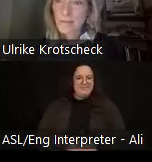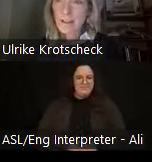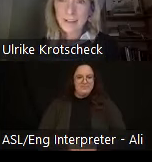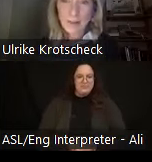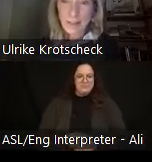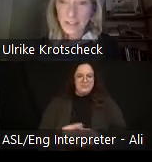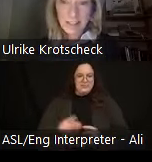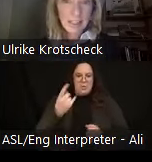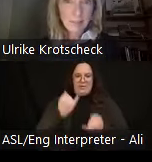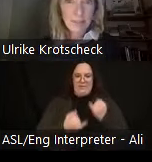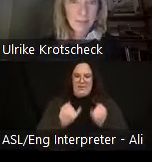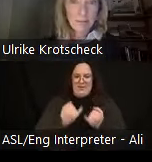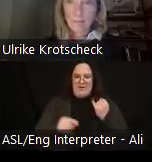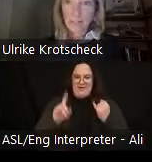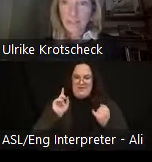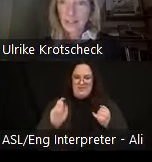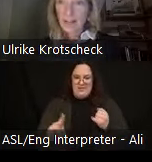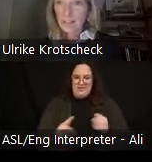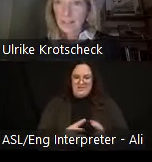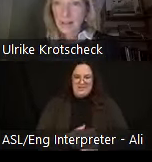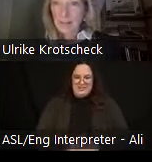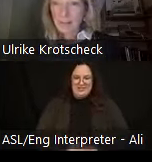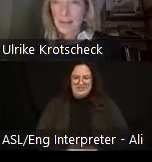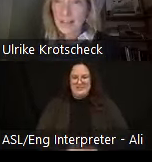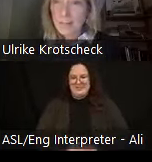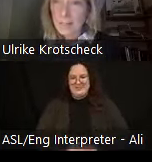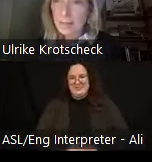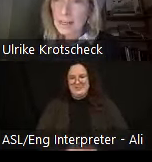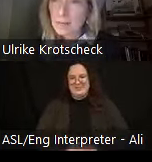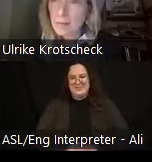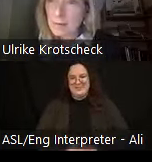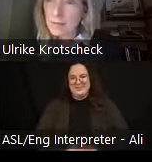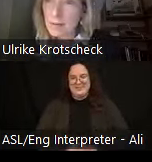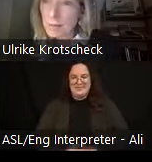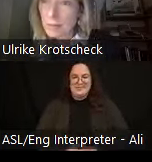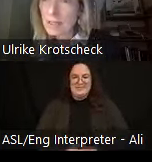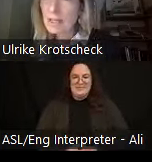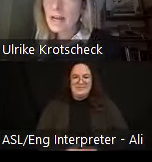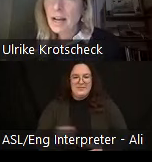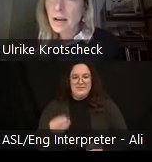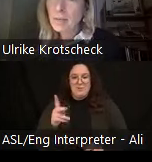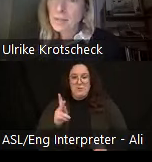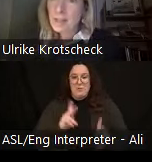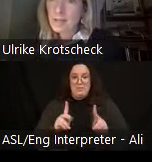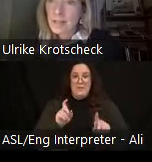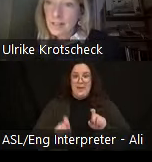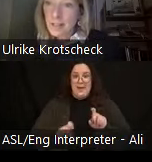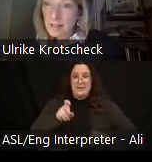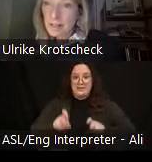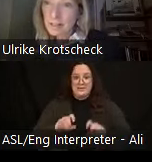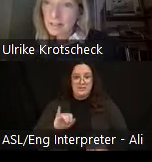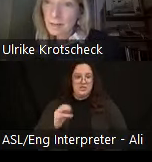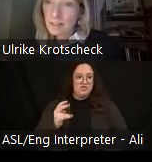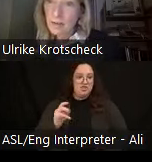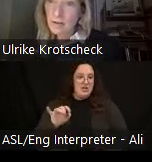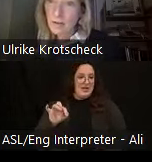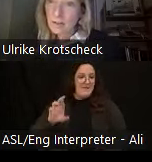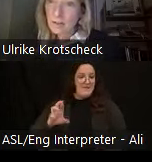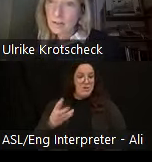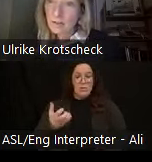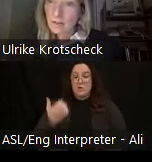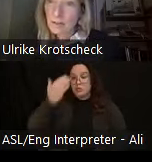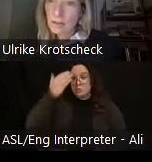I'll do one final question, because it's been mentioned a couple of times. It's been highlighted a couple of times by different people. Jennifer Higgitus wants to